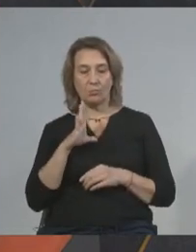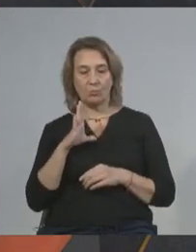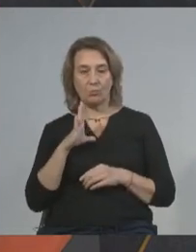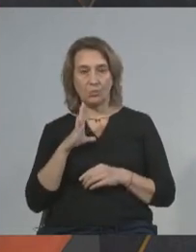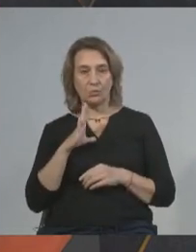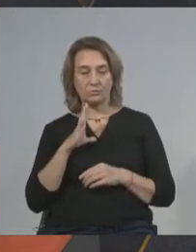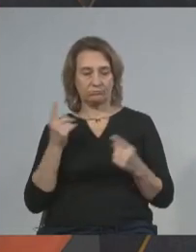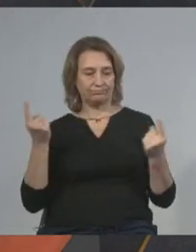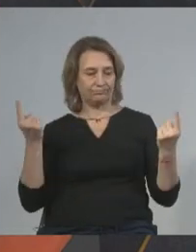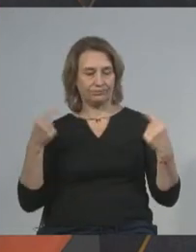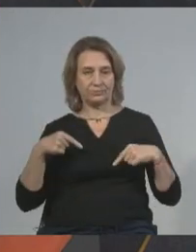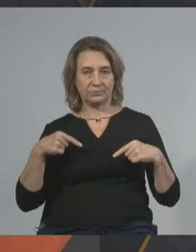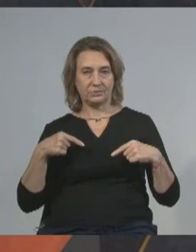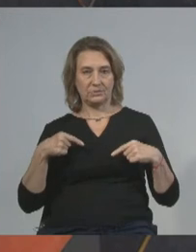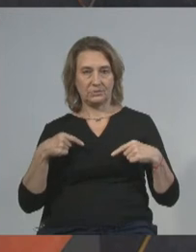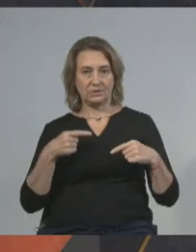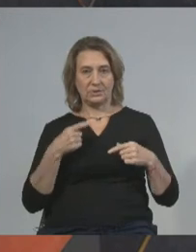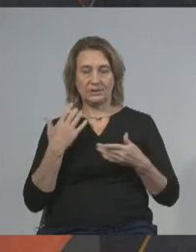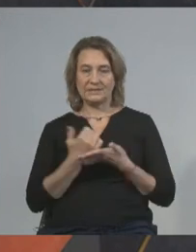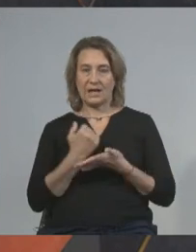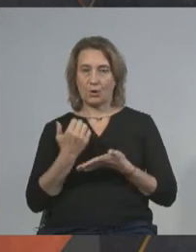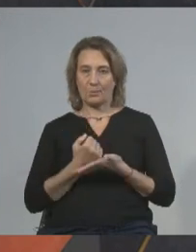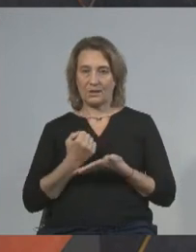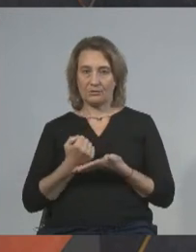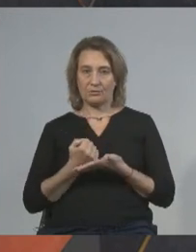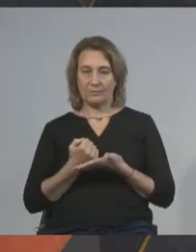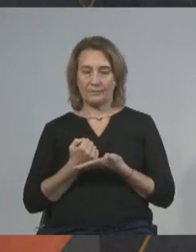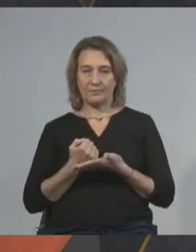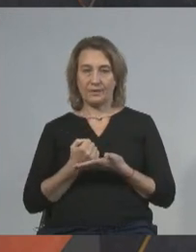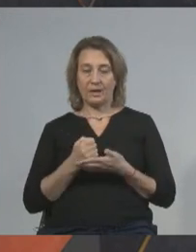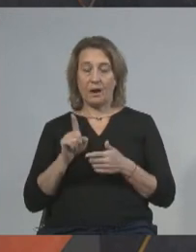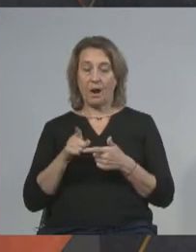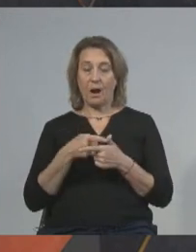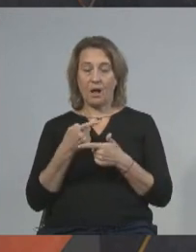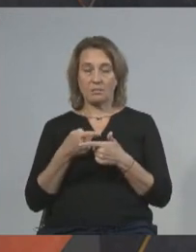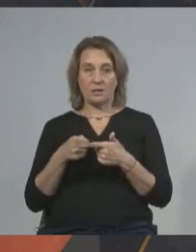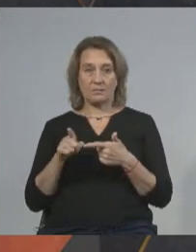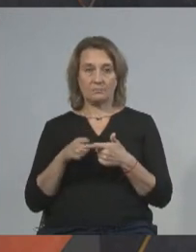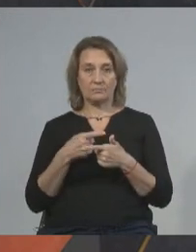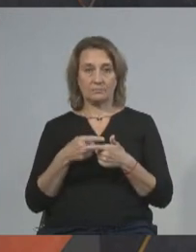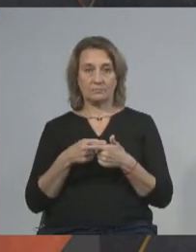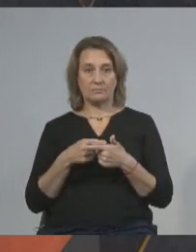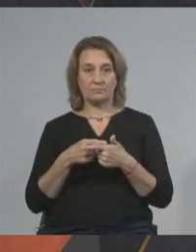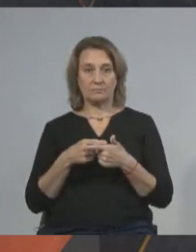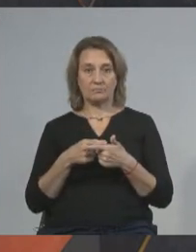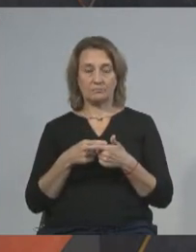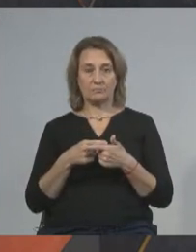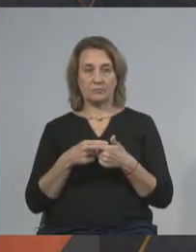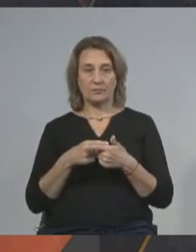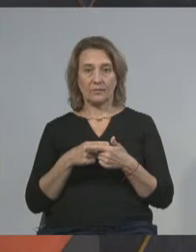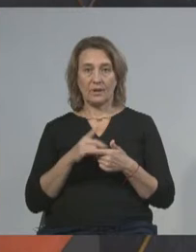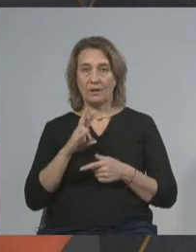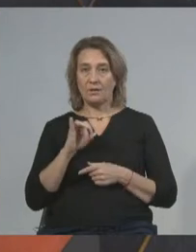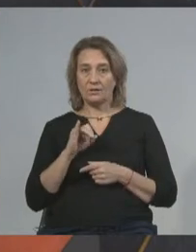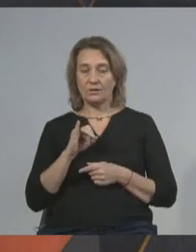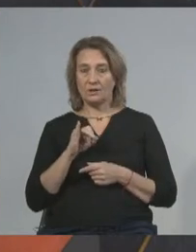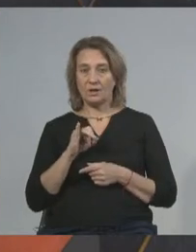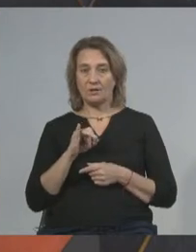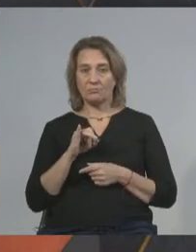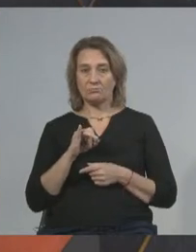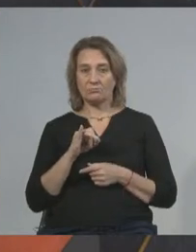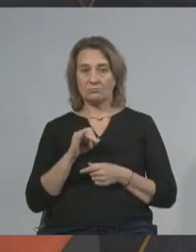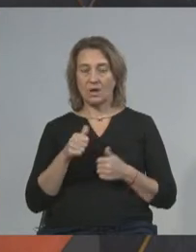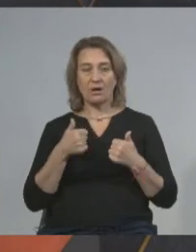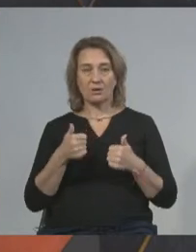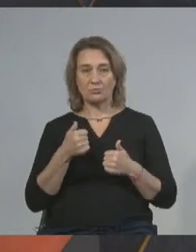there was a actually a decrease of revenues from advertising from banners if it doesn't